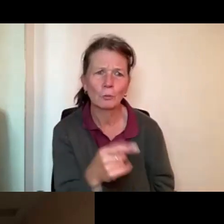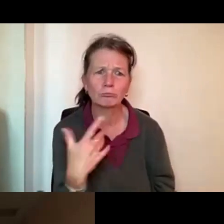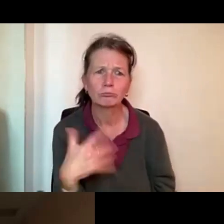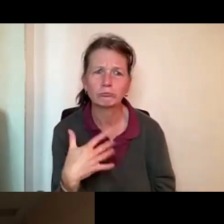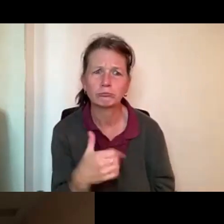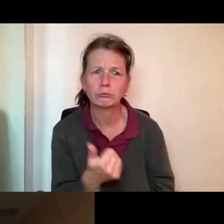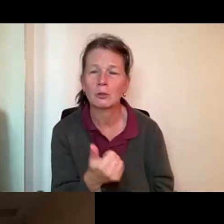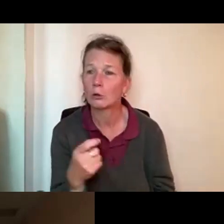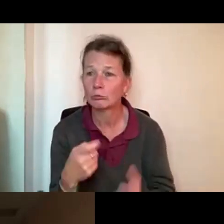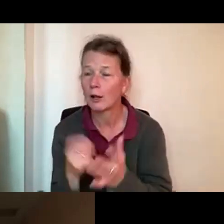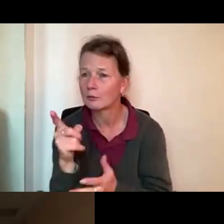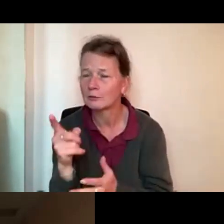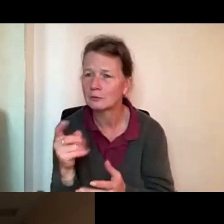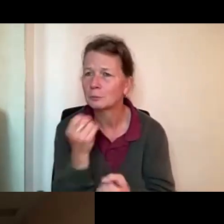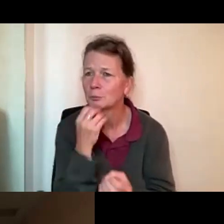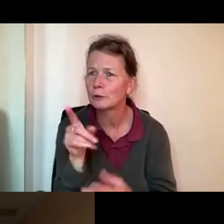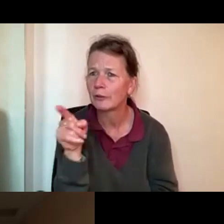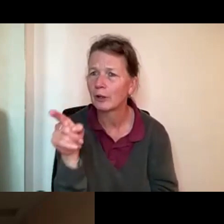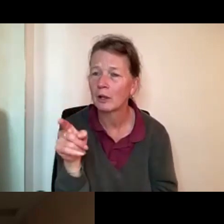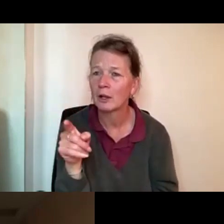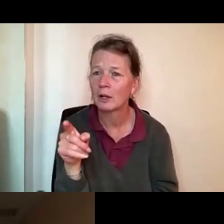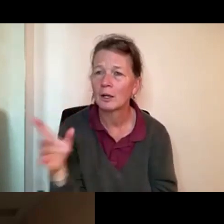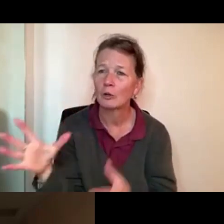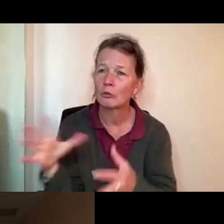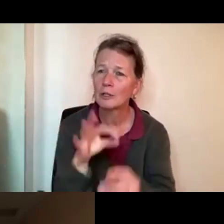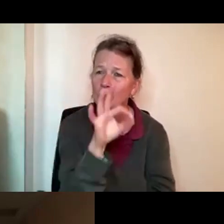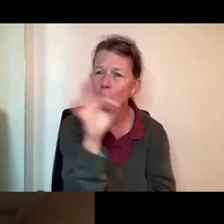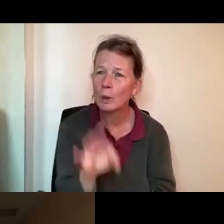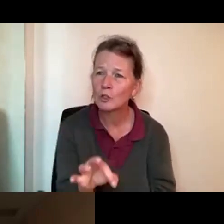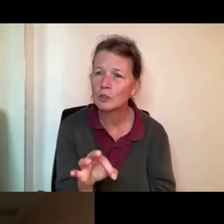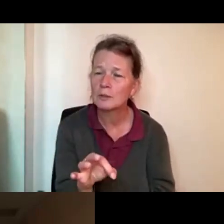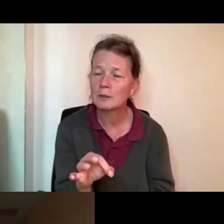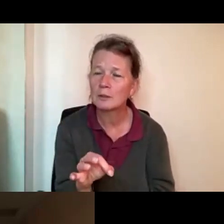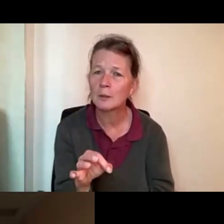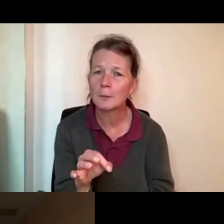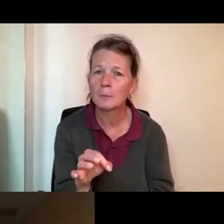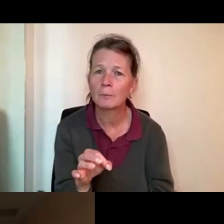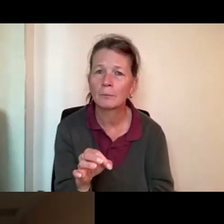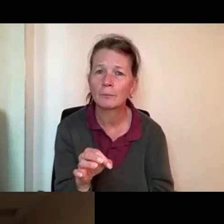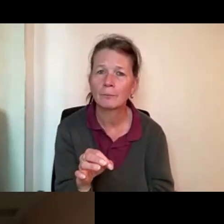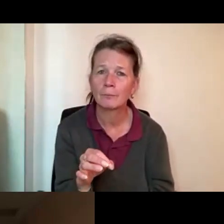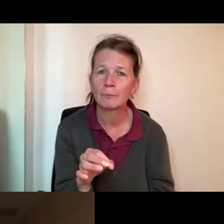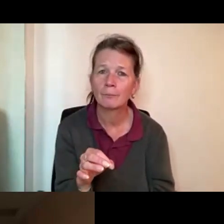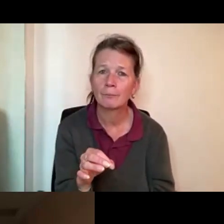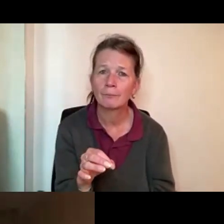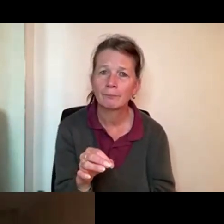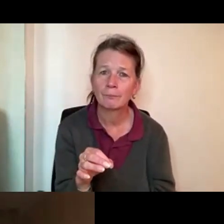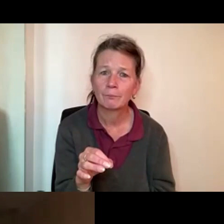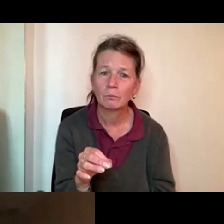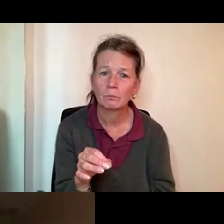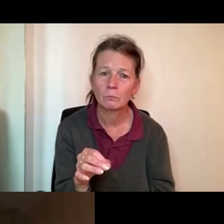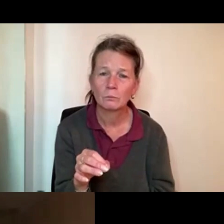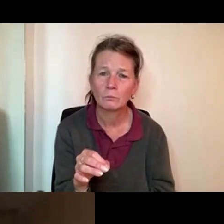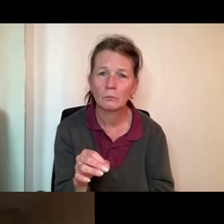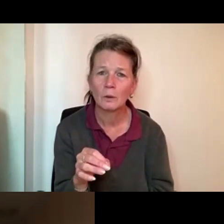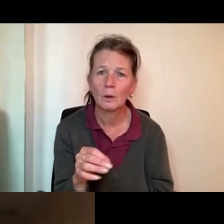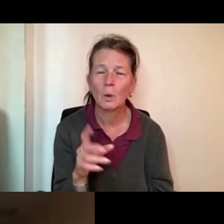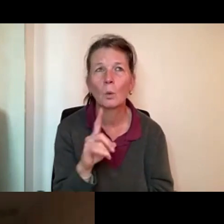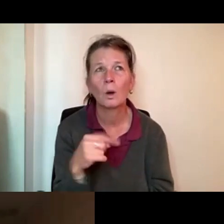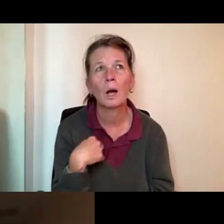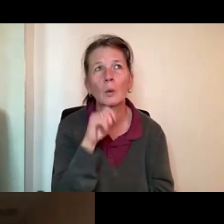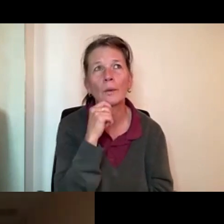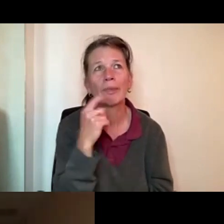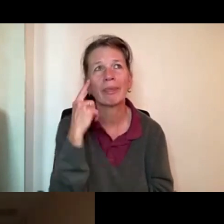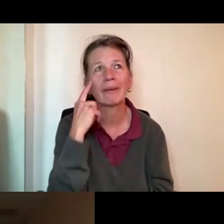Rylan, and I think it relates to this question, Barry Paul H, about what I would consider a good